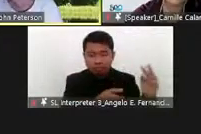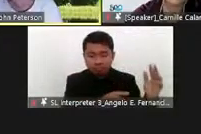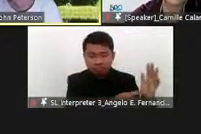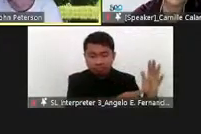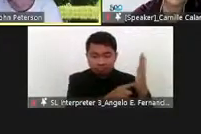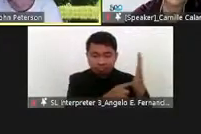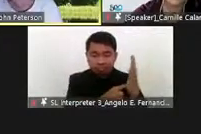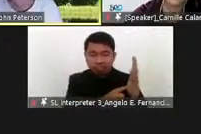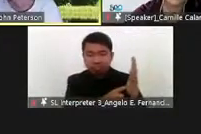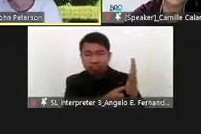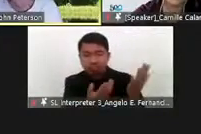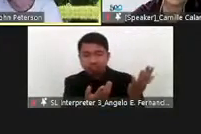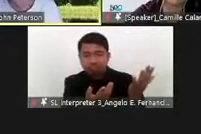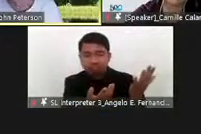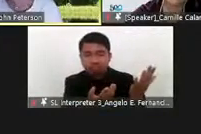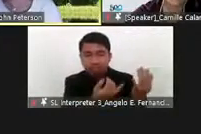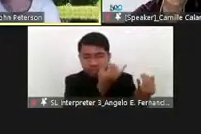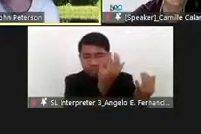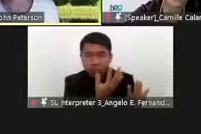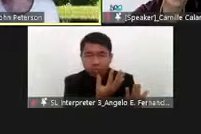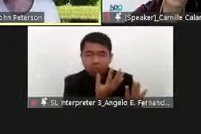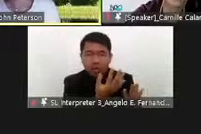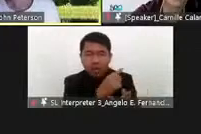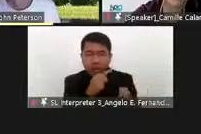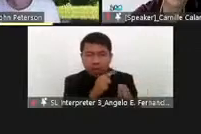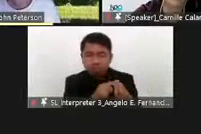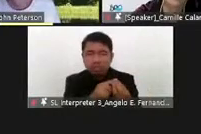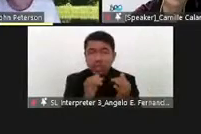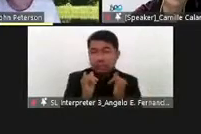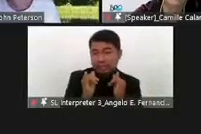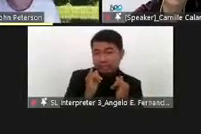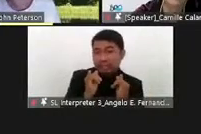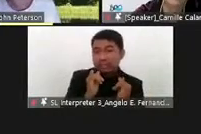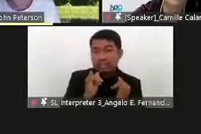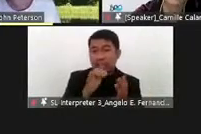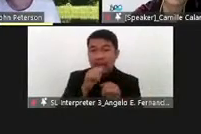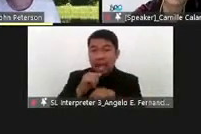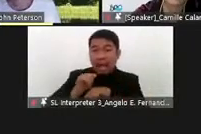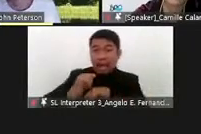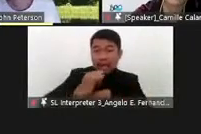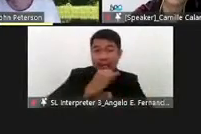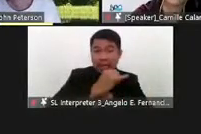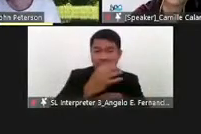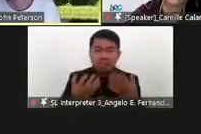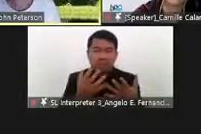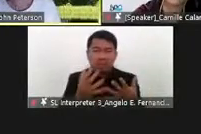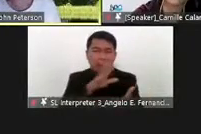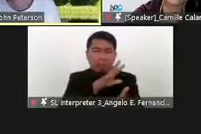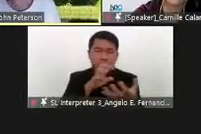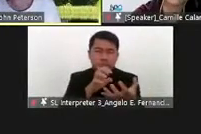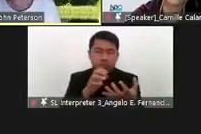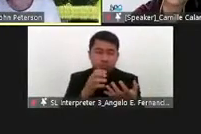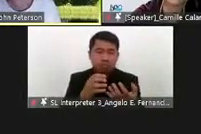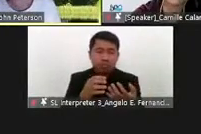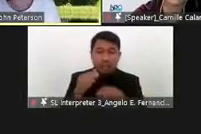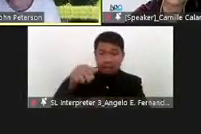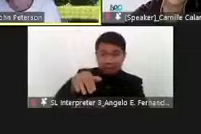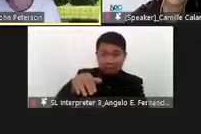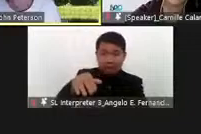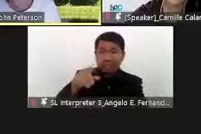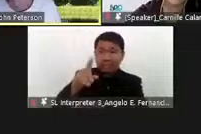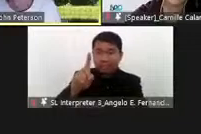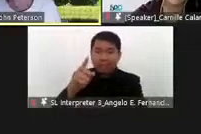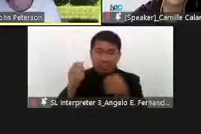the mass in Antarctica collapsed overnight, sea levels could rise 20 feet